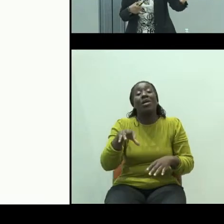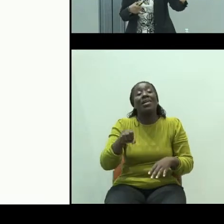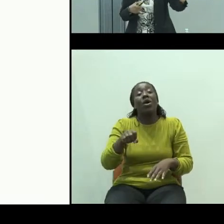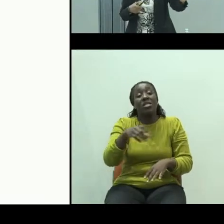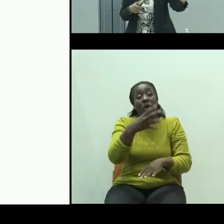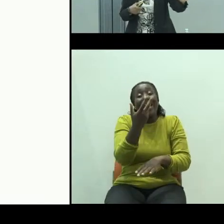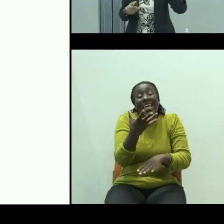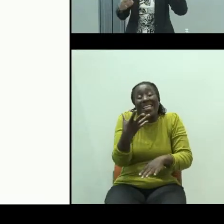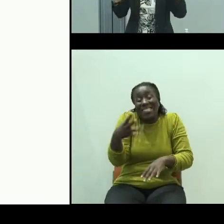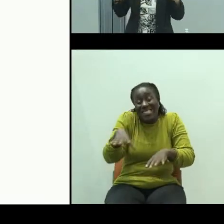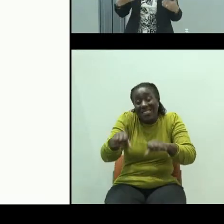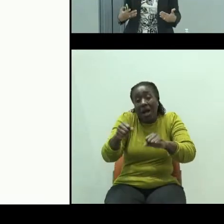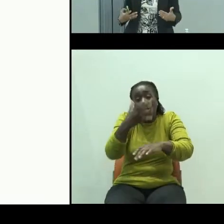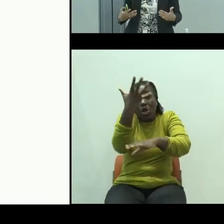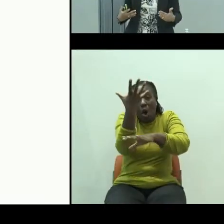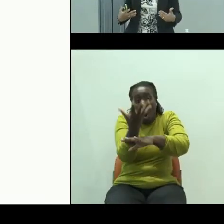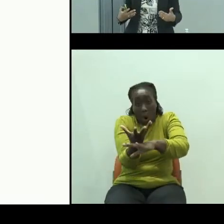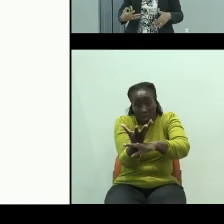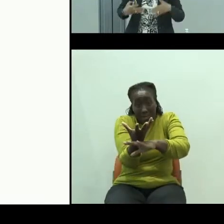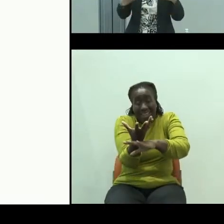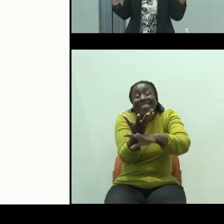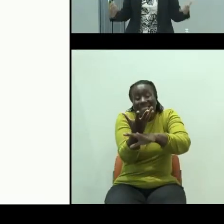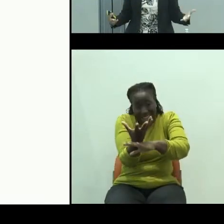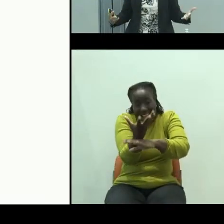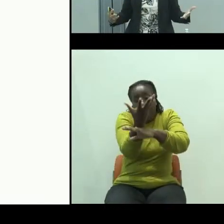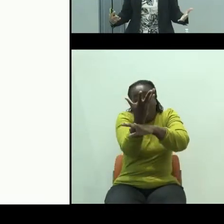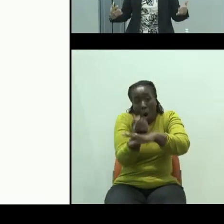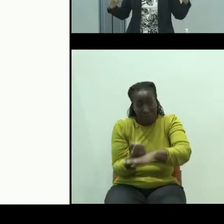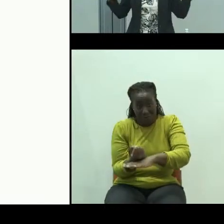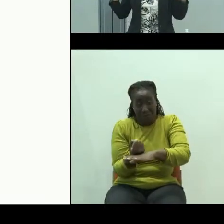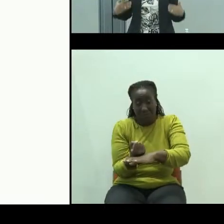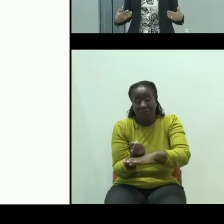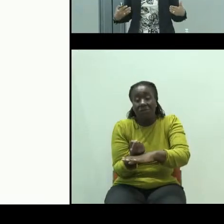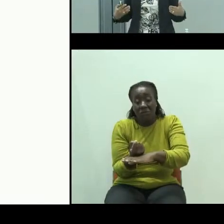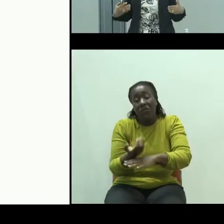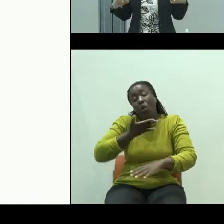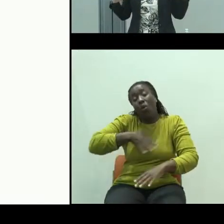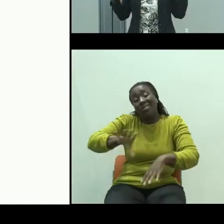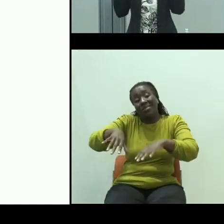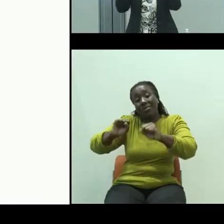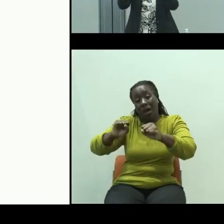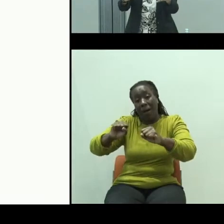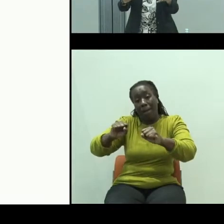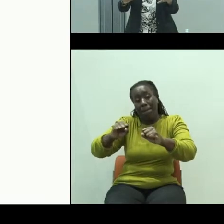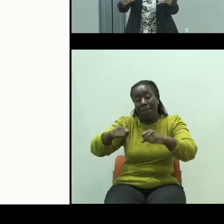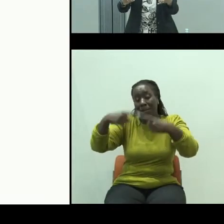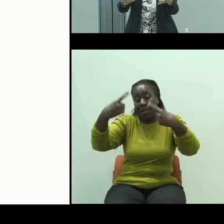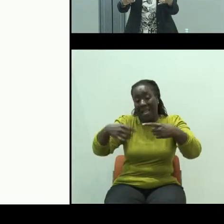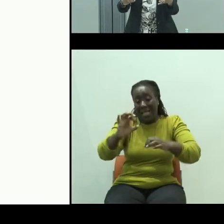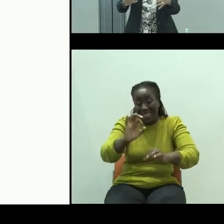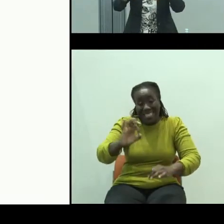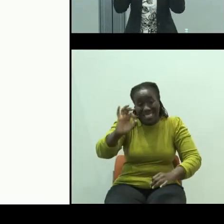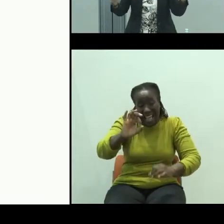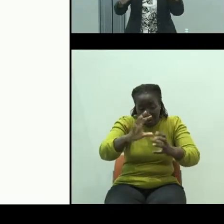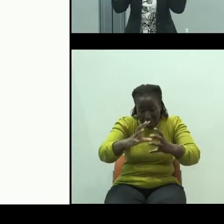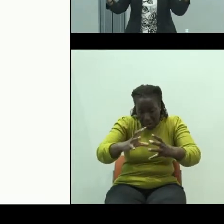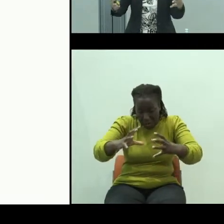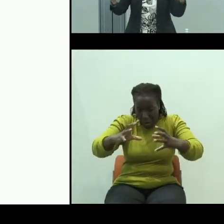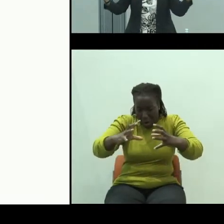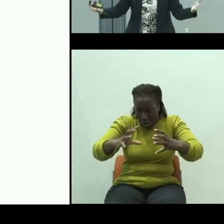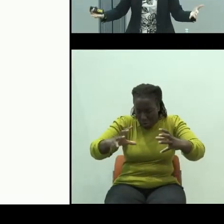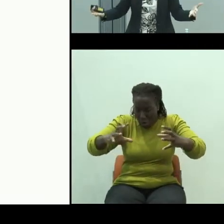turned off. So this works great for the case I described, where we want to start by letting the cells grow to make